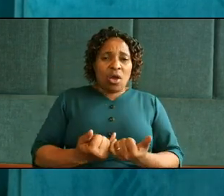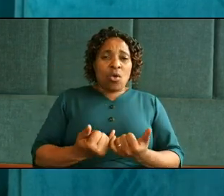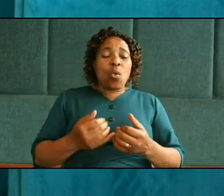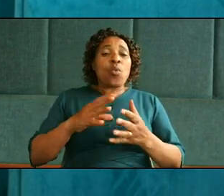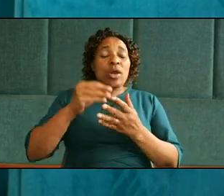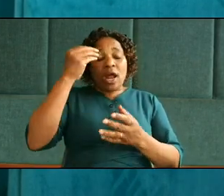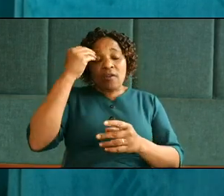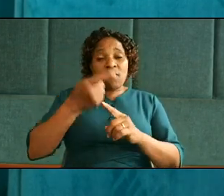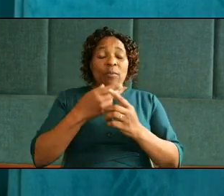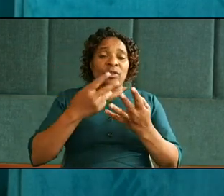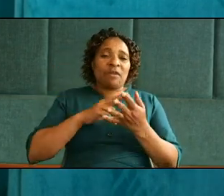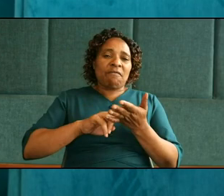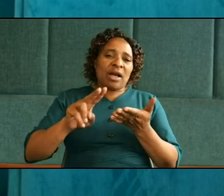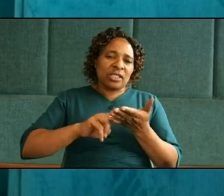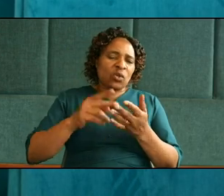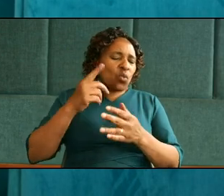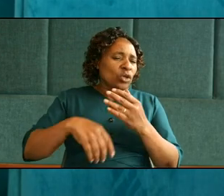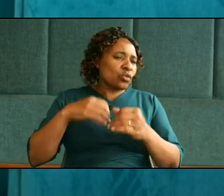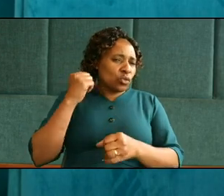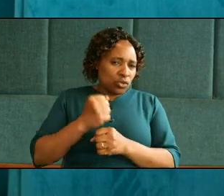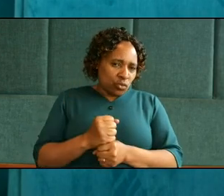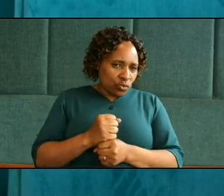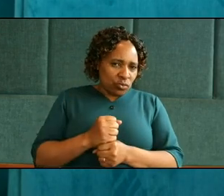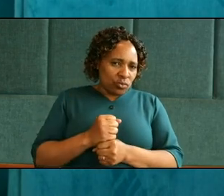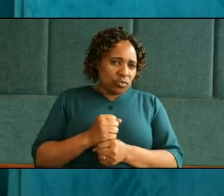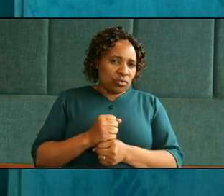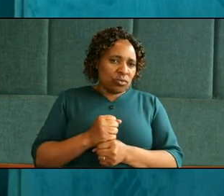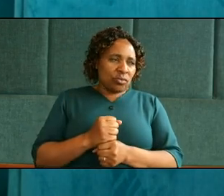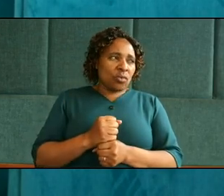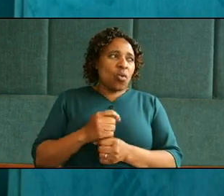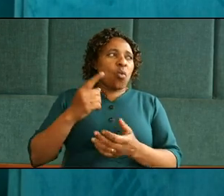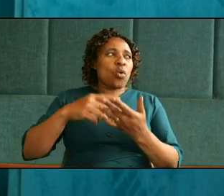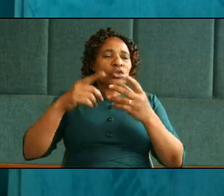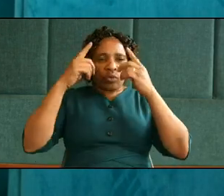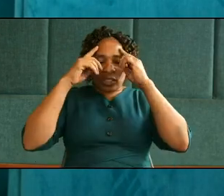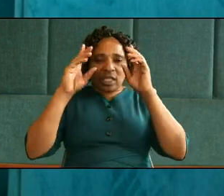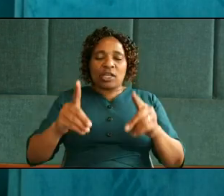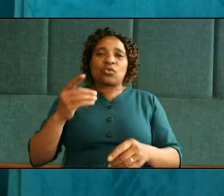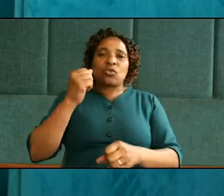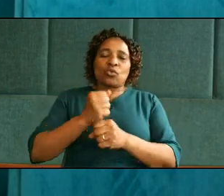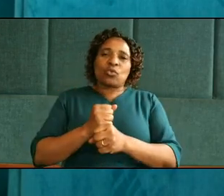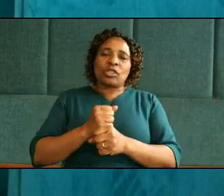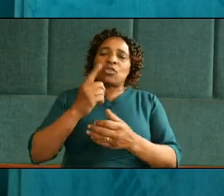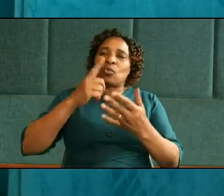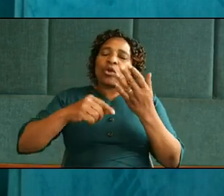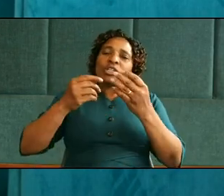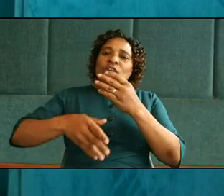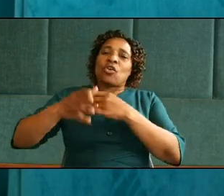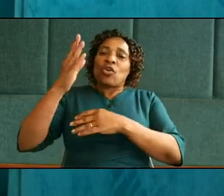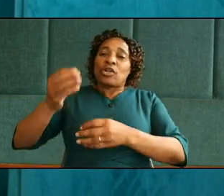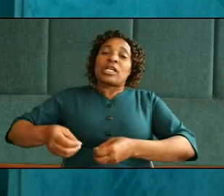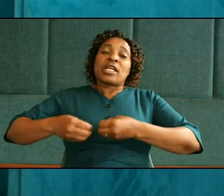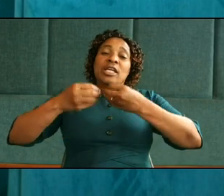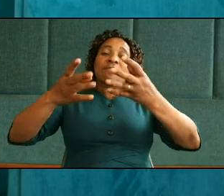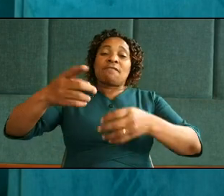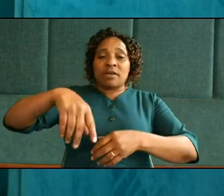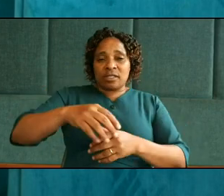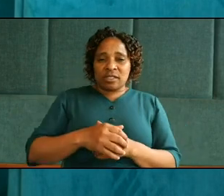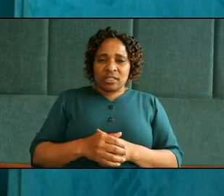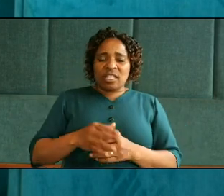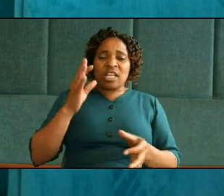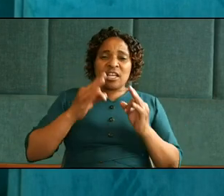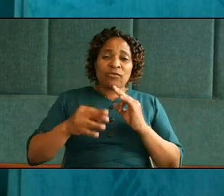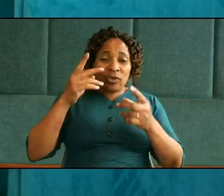that what we do is, what we decide to do is what God will help us do. If